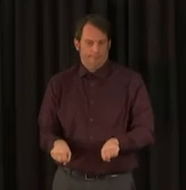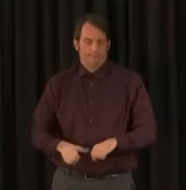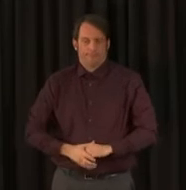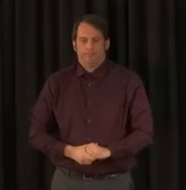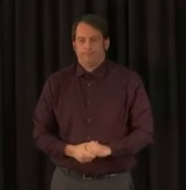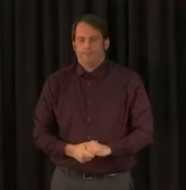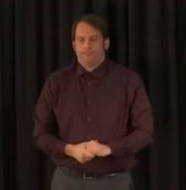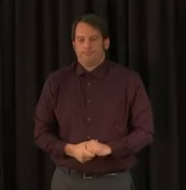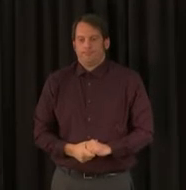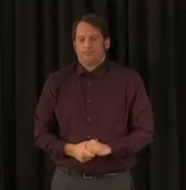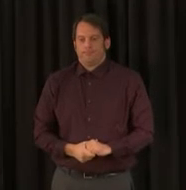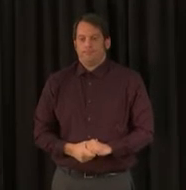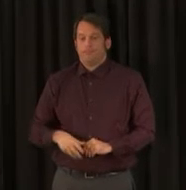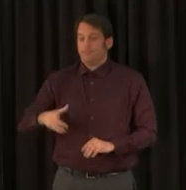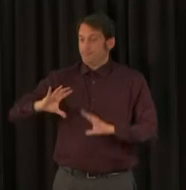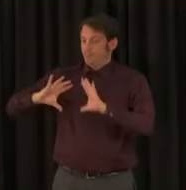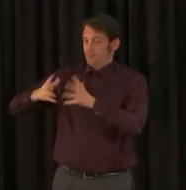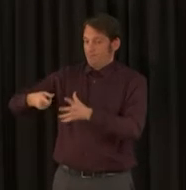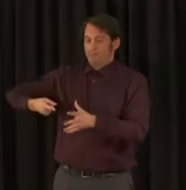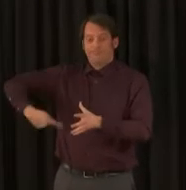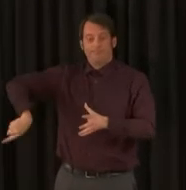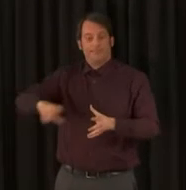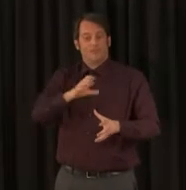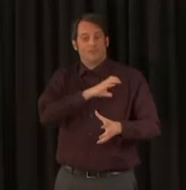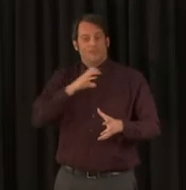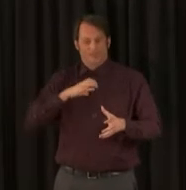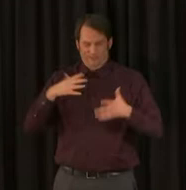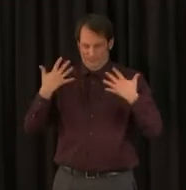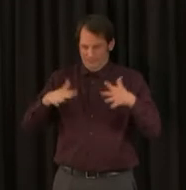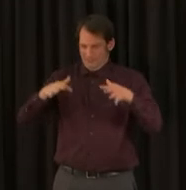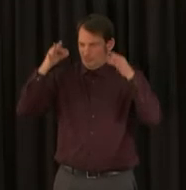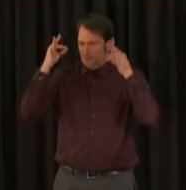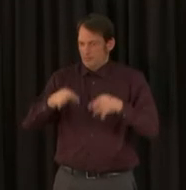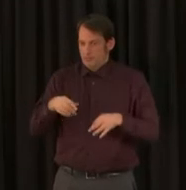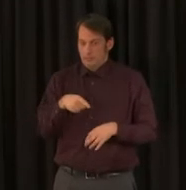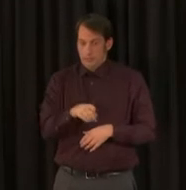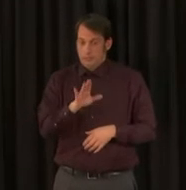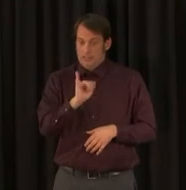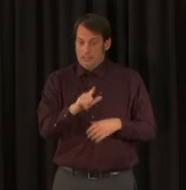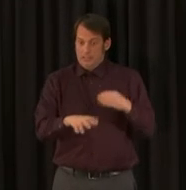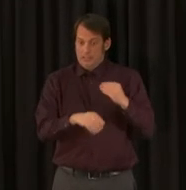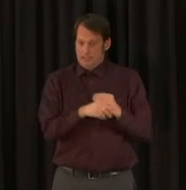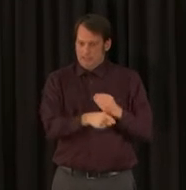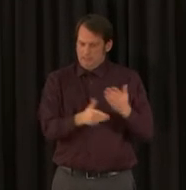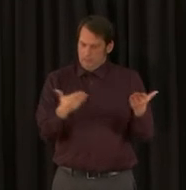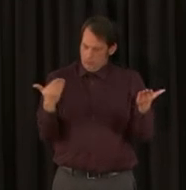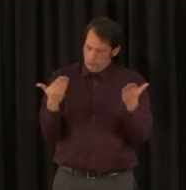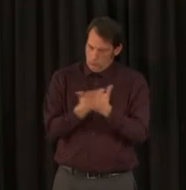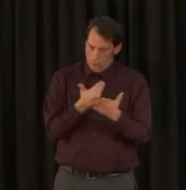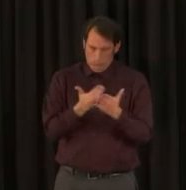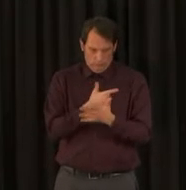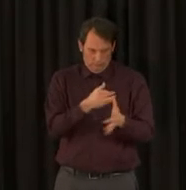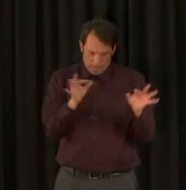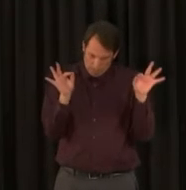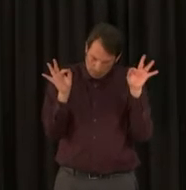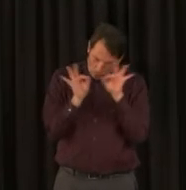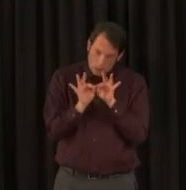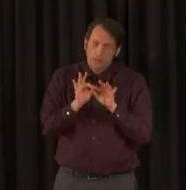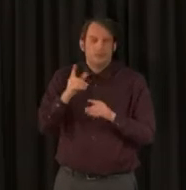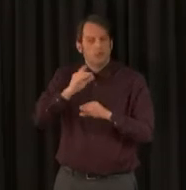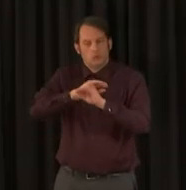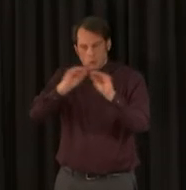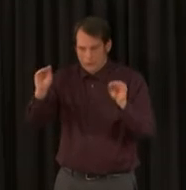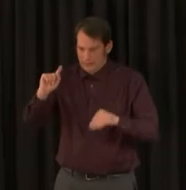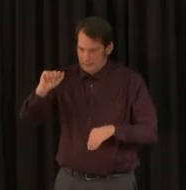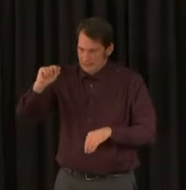those two things in this bill, which is very important, okay? It was always supposed to be like that,